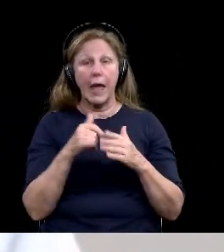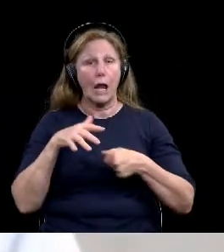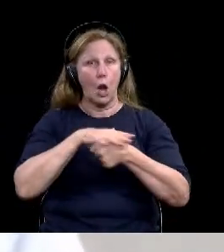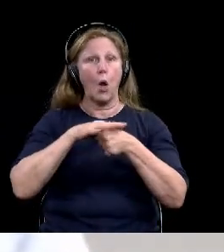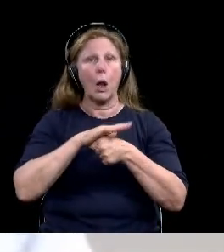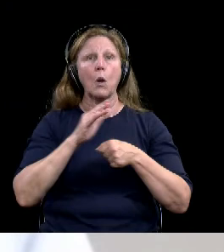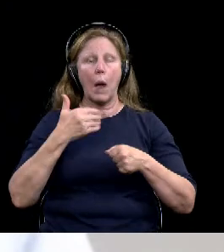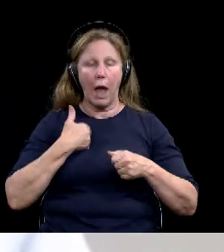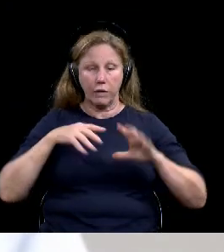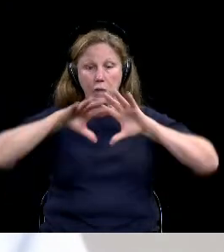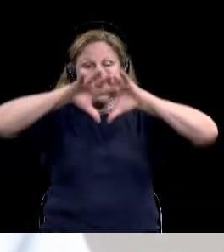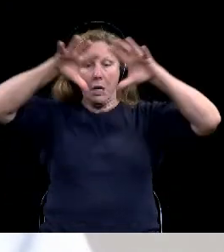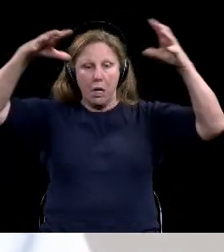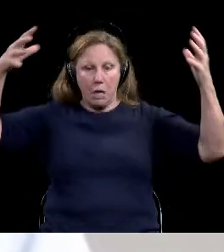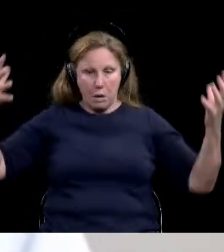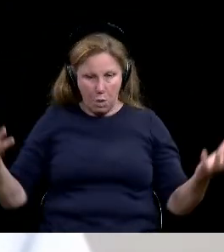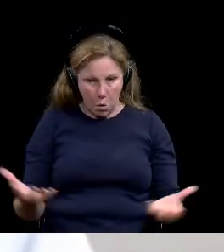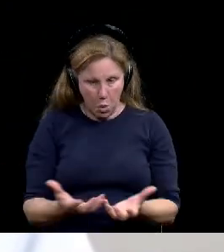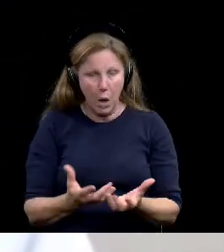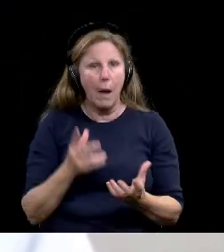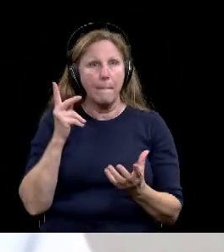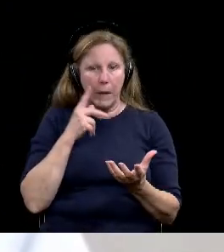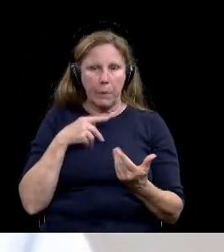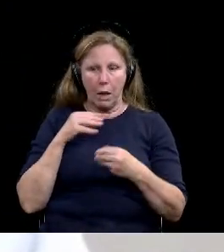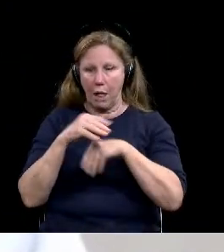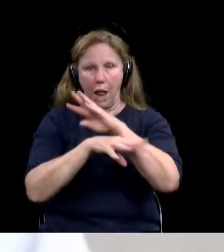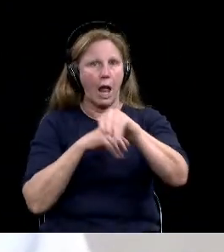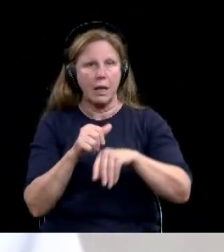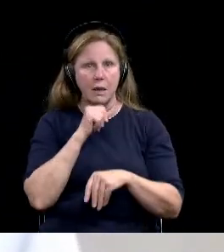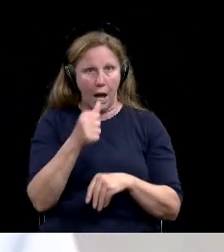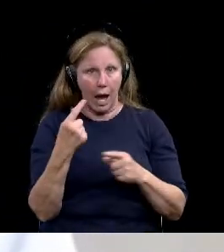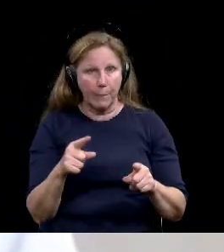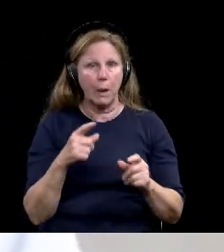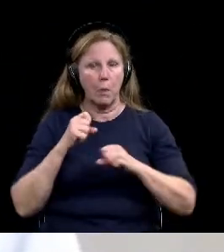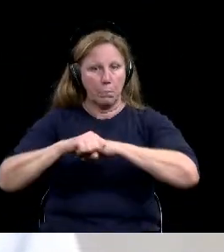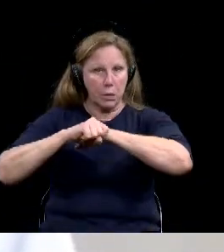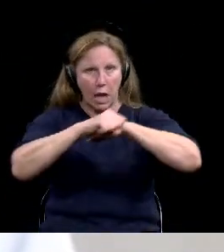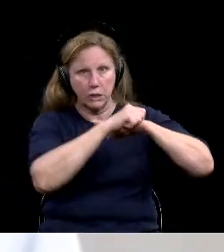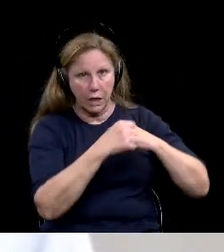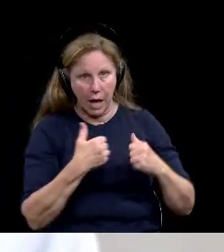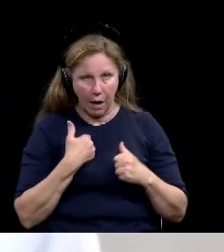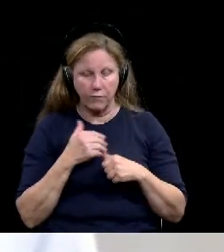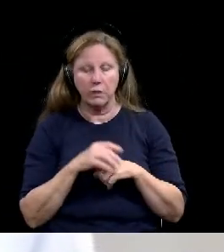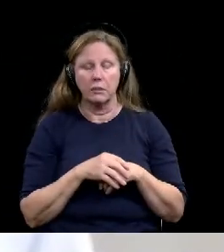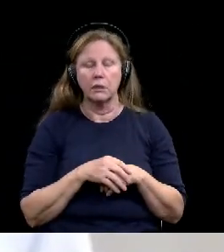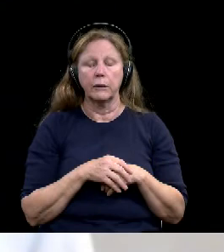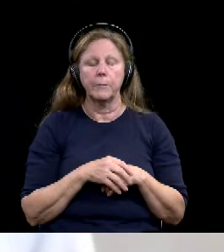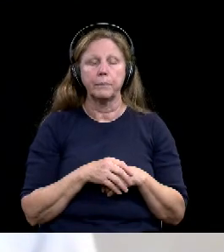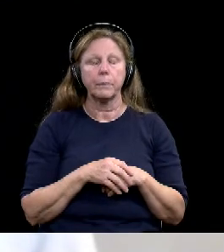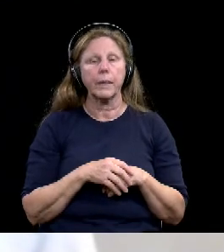I worry about those who, for non-scientific reasons, are ideologically